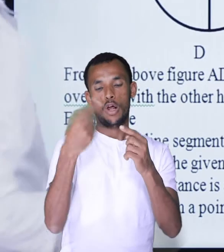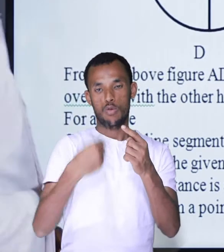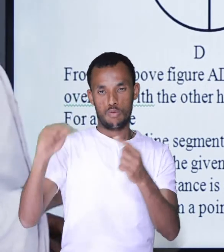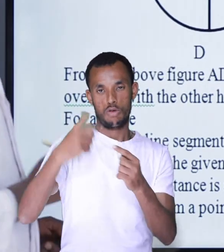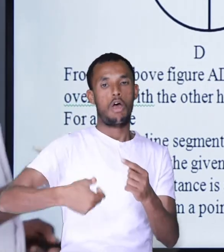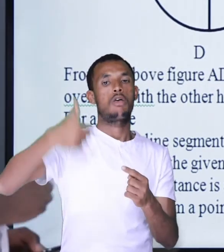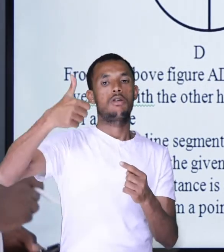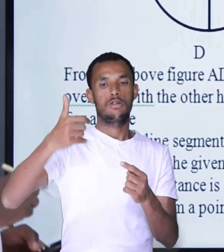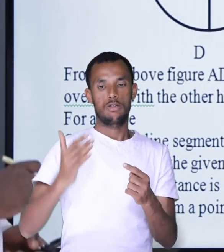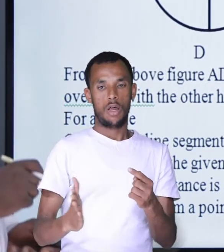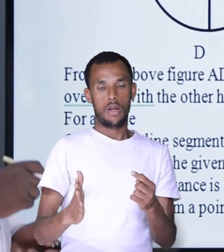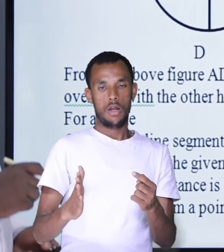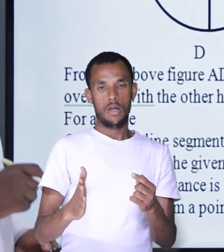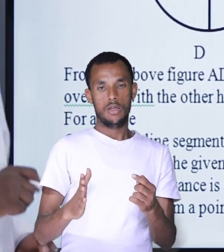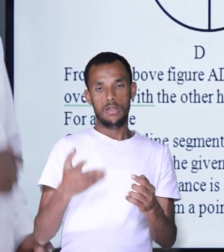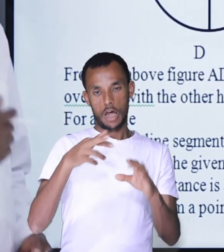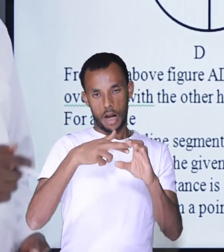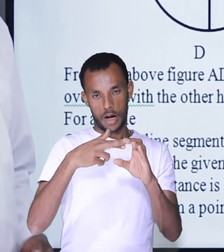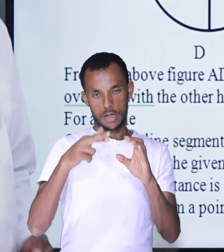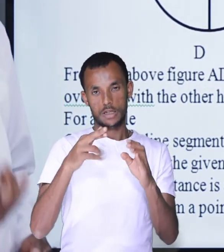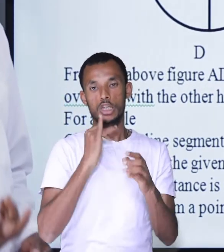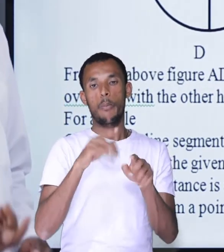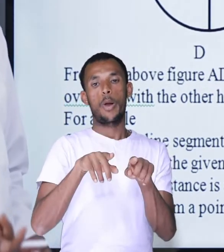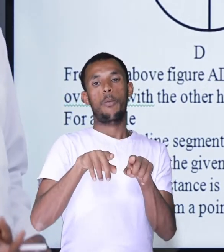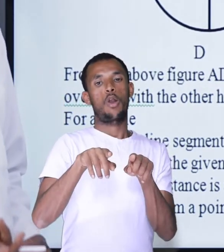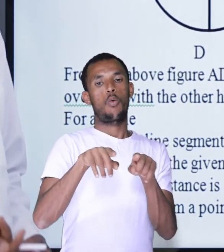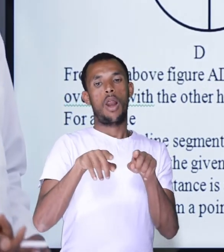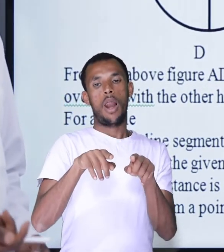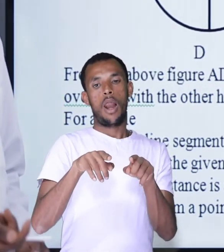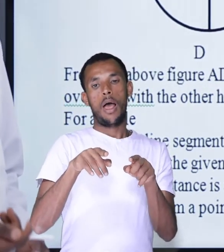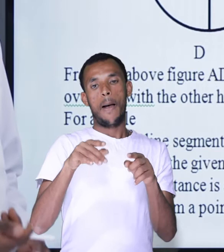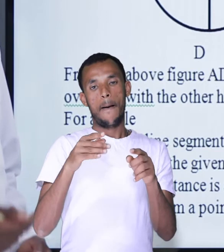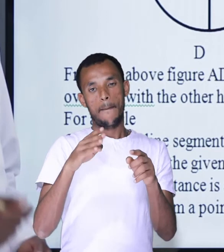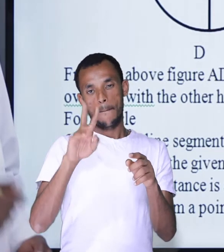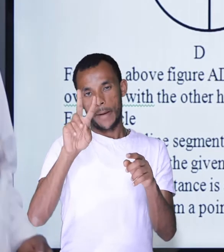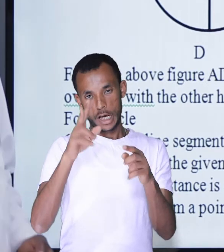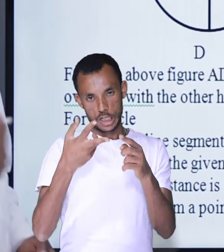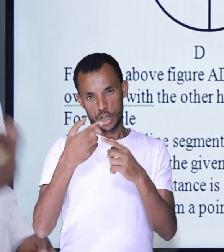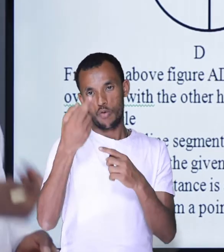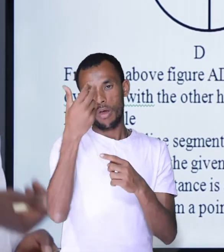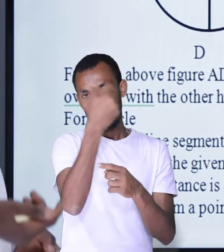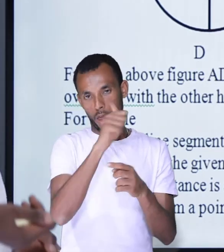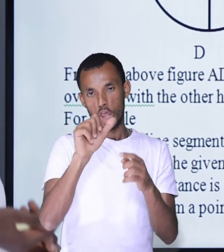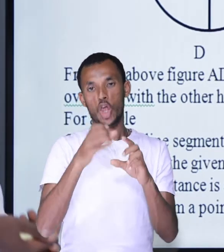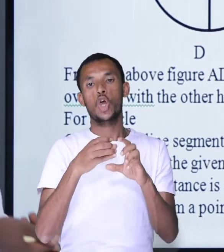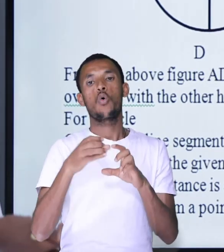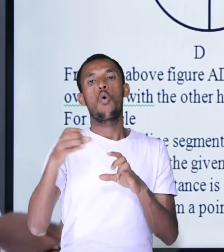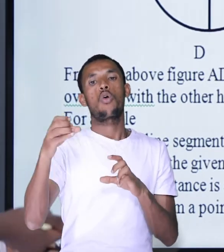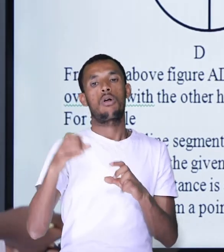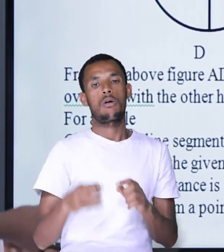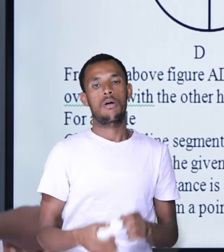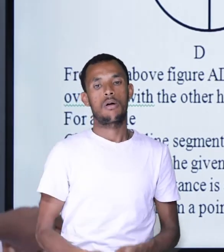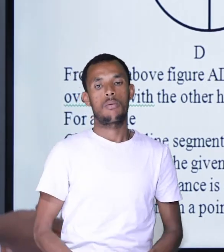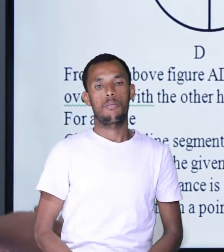one. So that the radius is a perpendicular bisector of any chord. Perpendicular bisector of any chord.